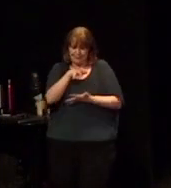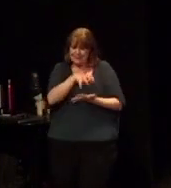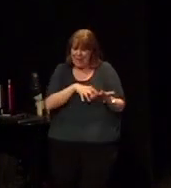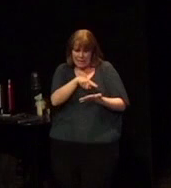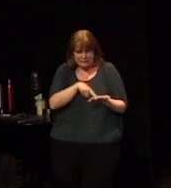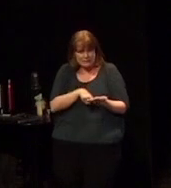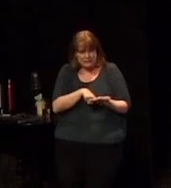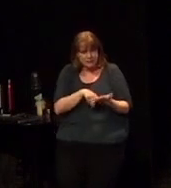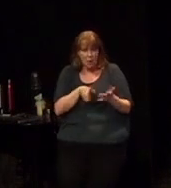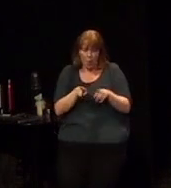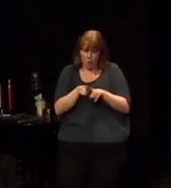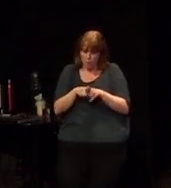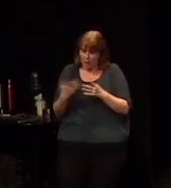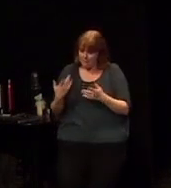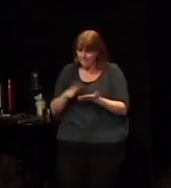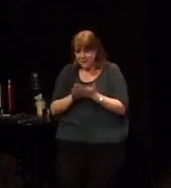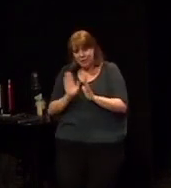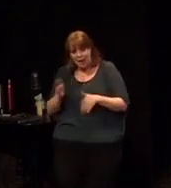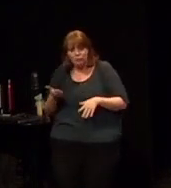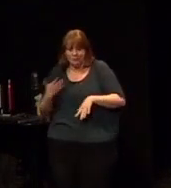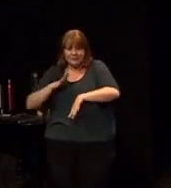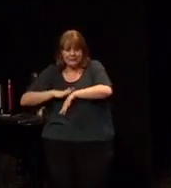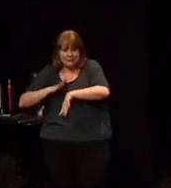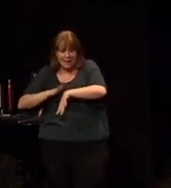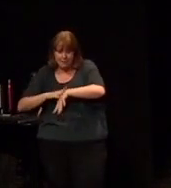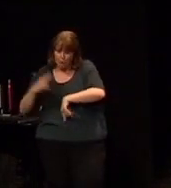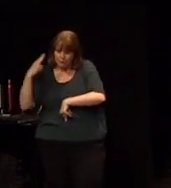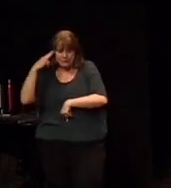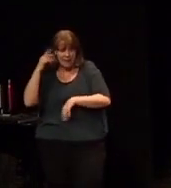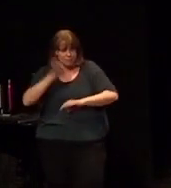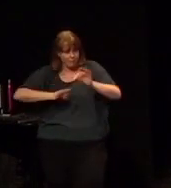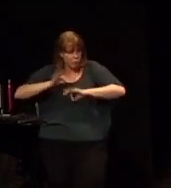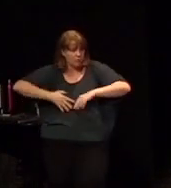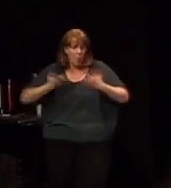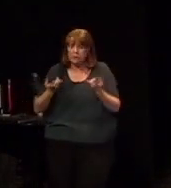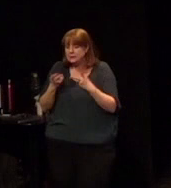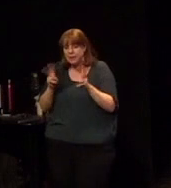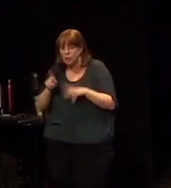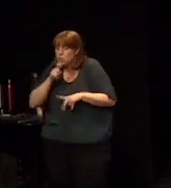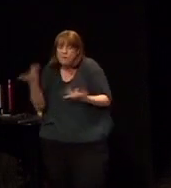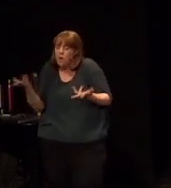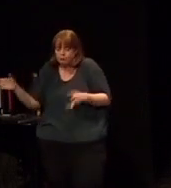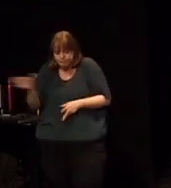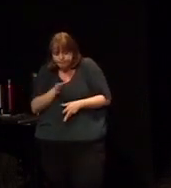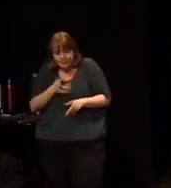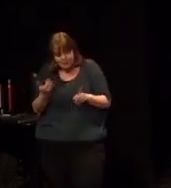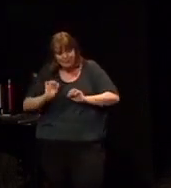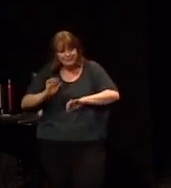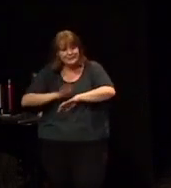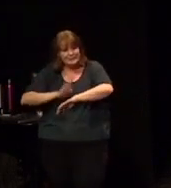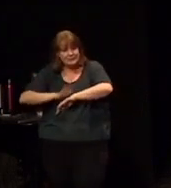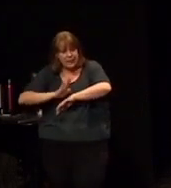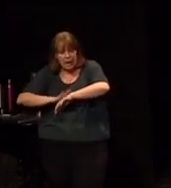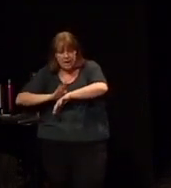and then allowing the time. So it comes back to that thing of allowing the time for a deaf performer or an interpreter or whoever you're using to